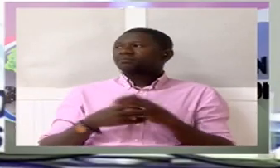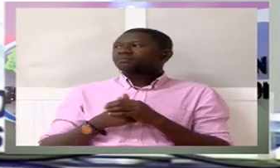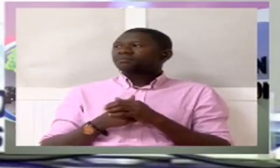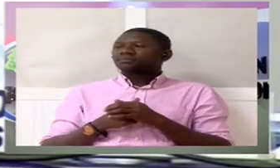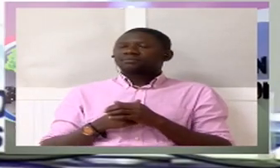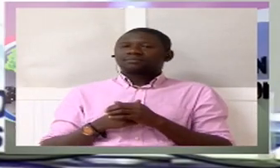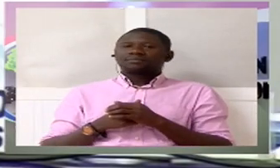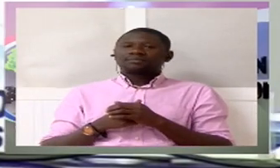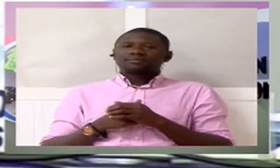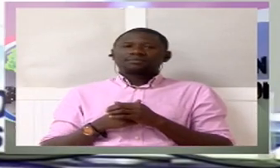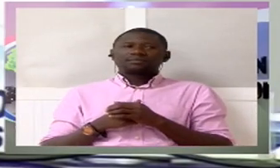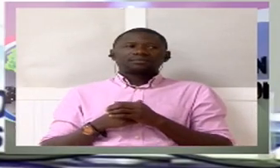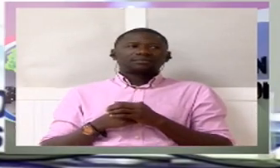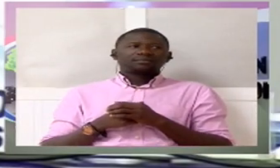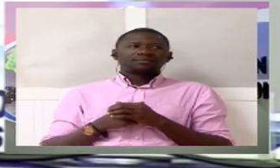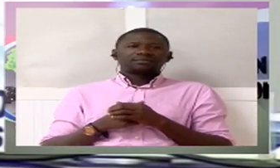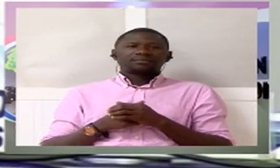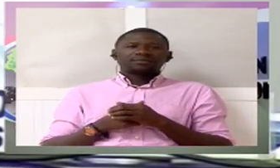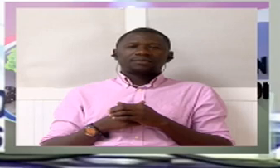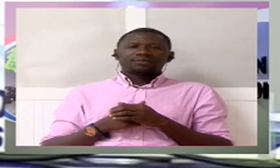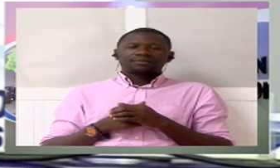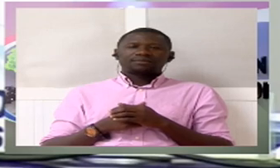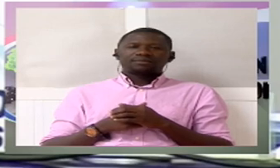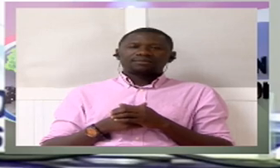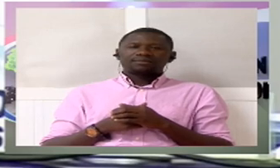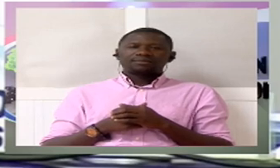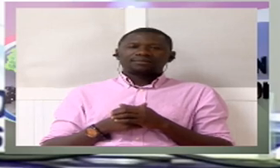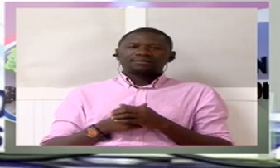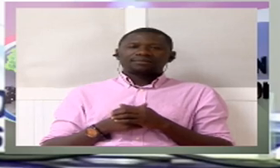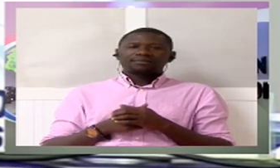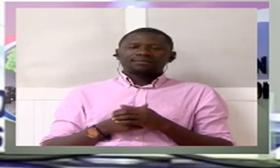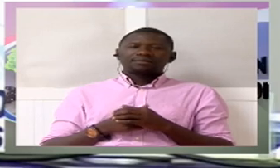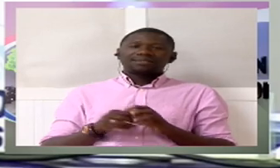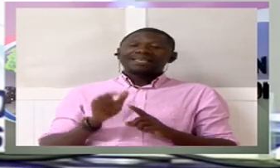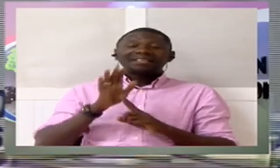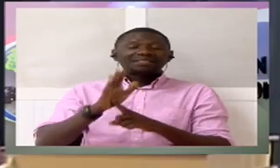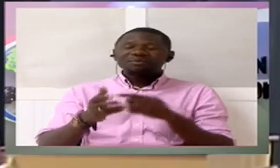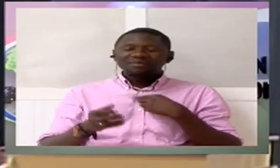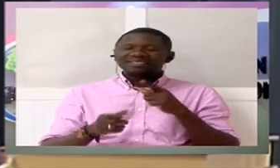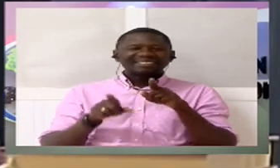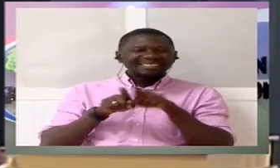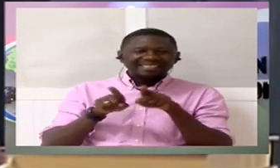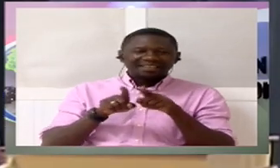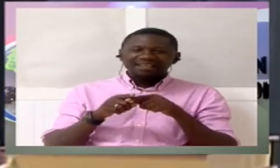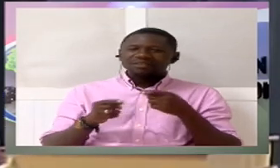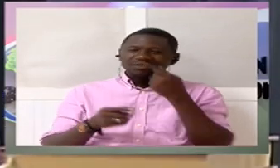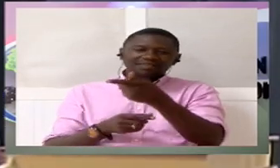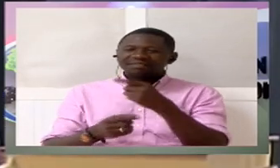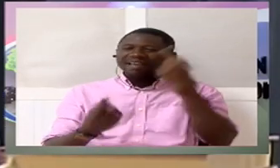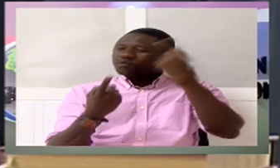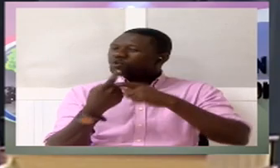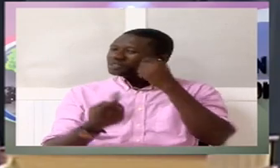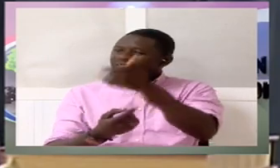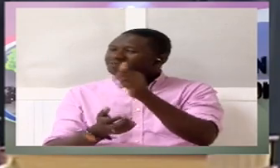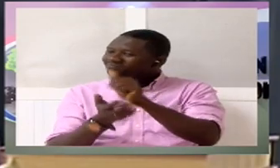It seems like you had a salary for some of them, monthly salary. Yeah, karigo kari jole fongo soto ekamendi nyili la